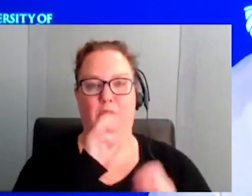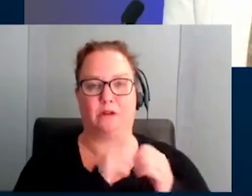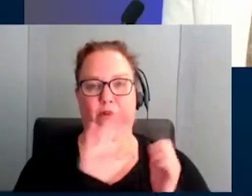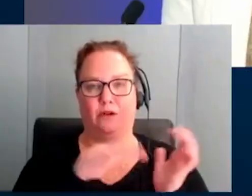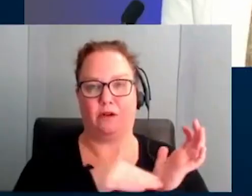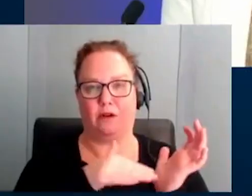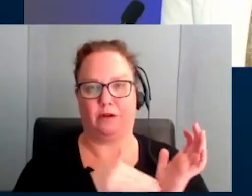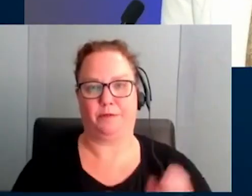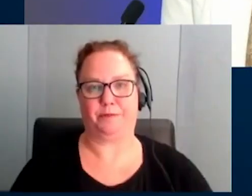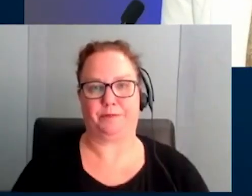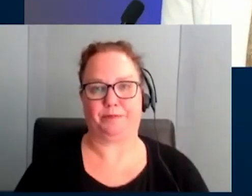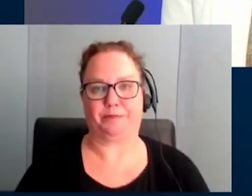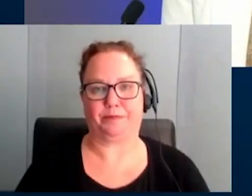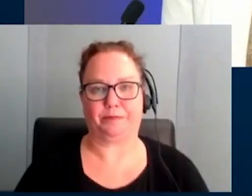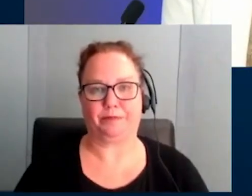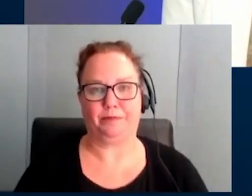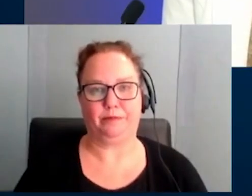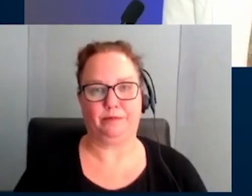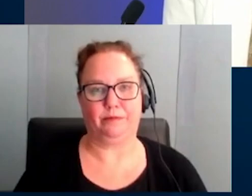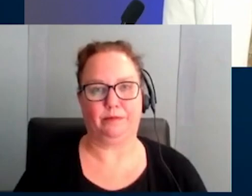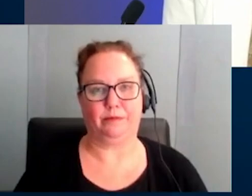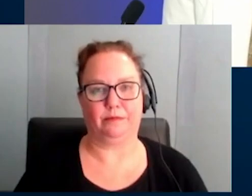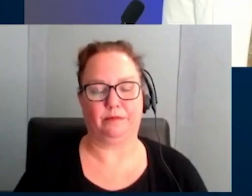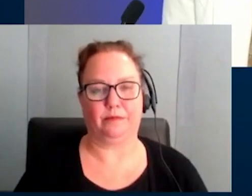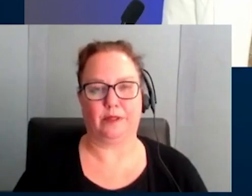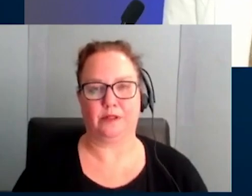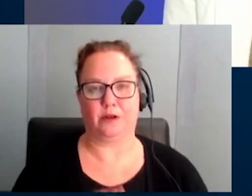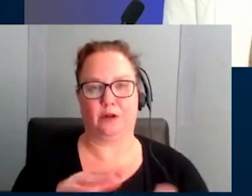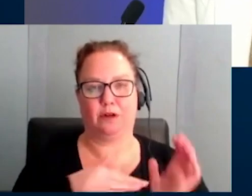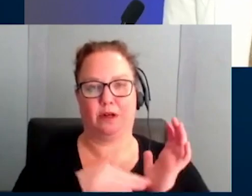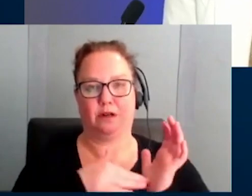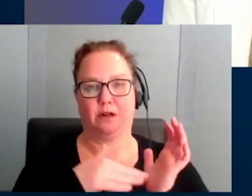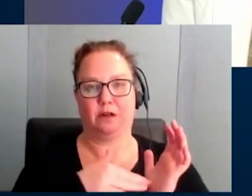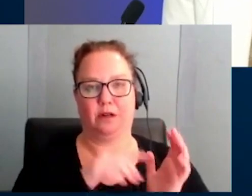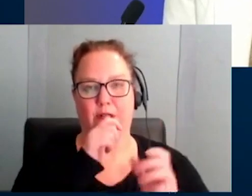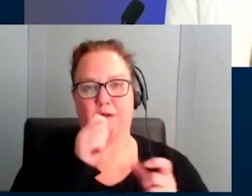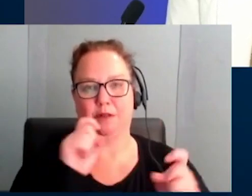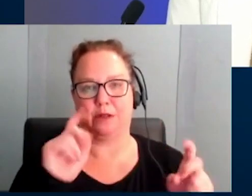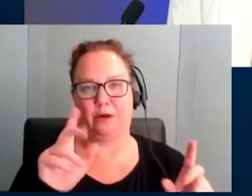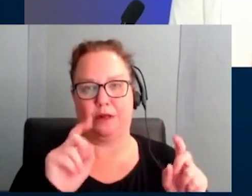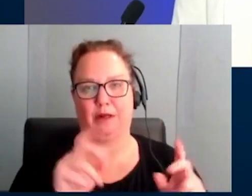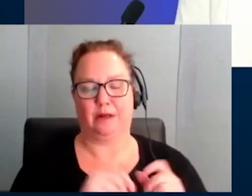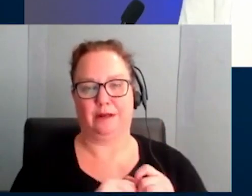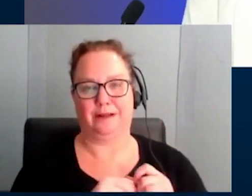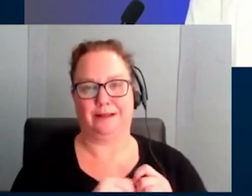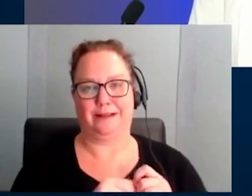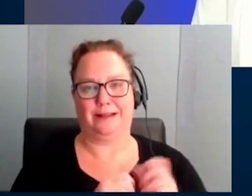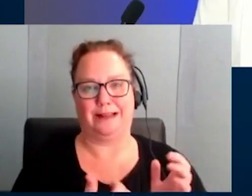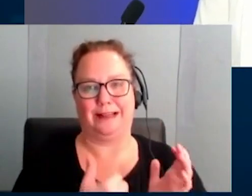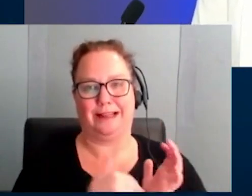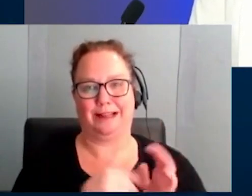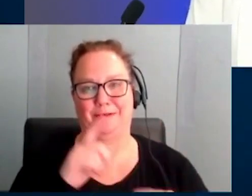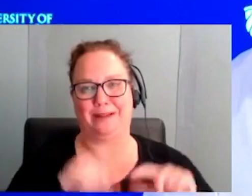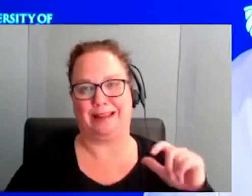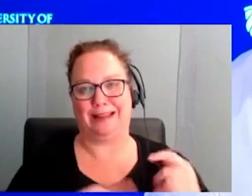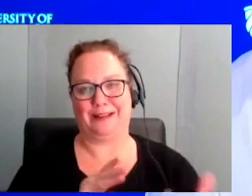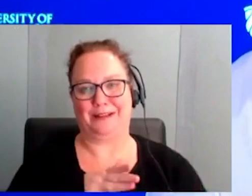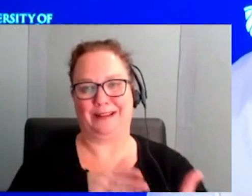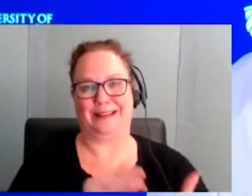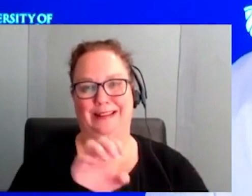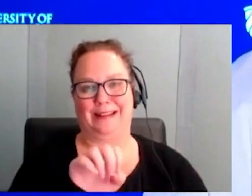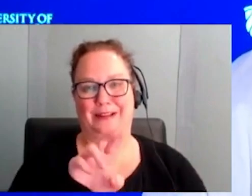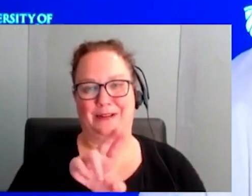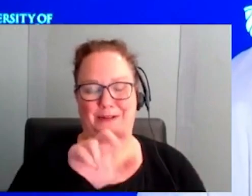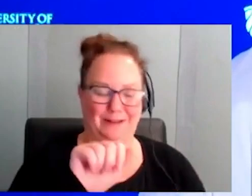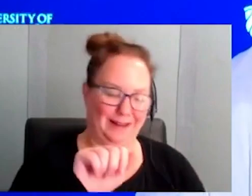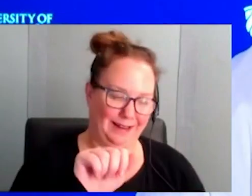that, your pediatrician. Was that not accurate for her pediatrician to tell her that that was okay? Again, we can't really go against the emergency use